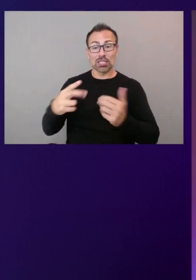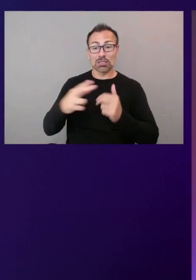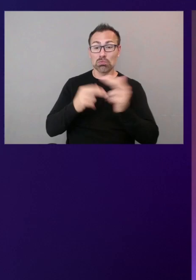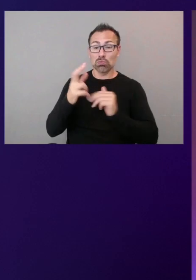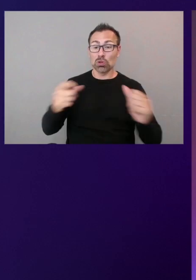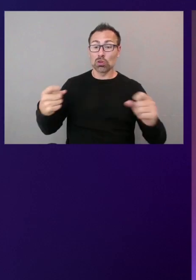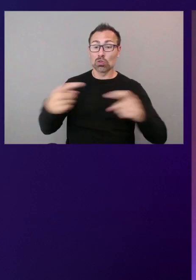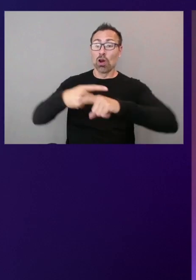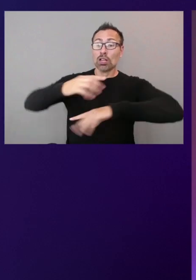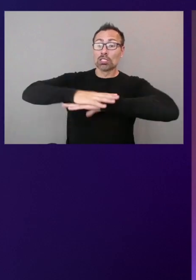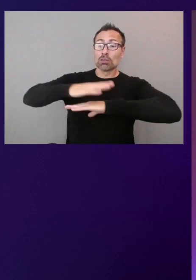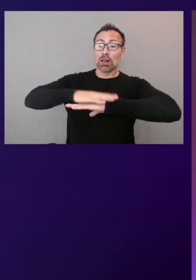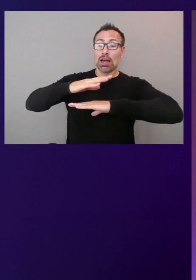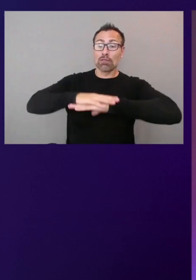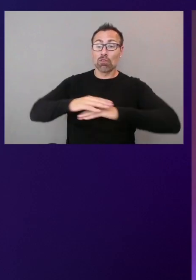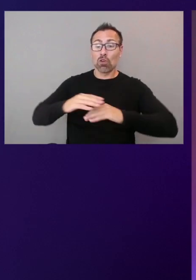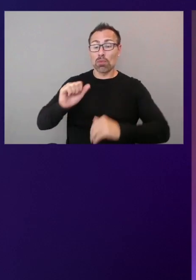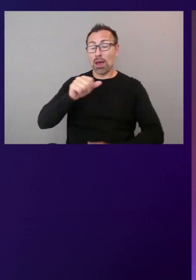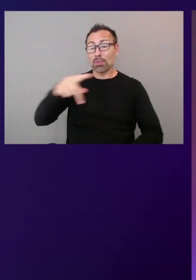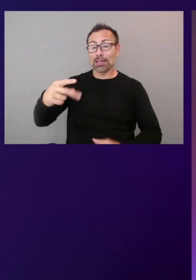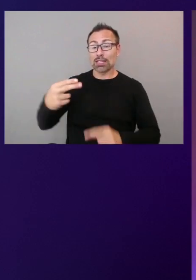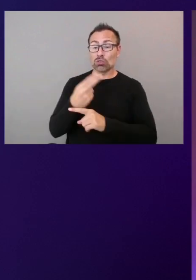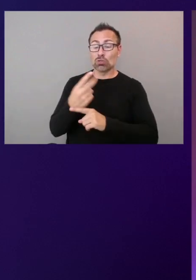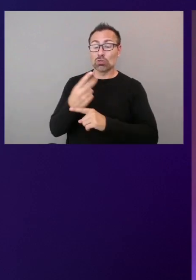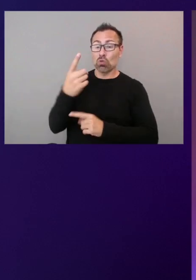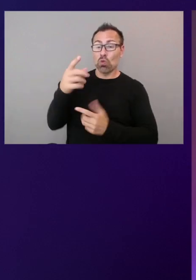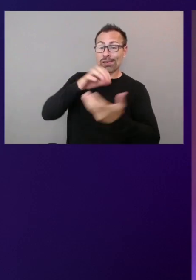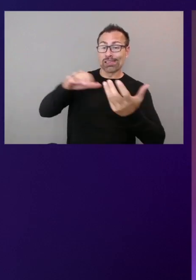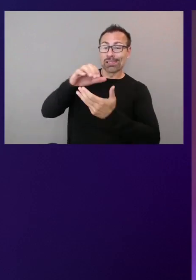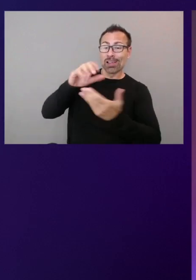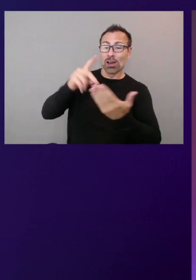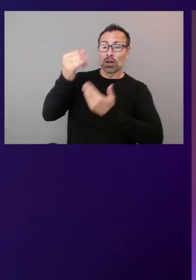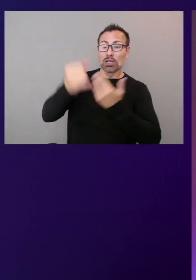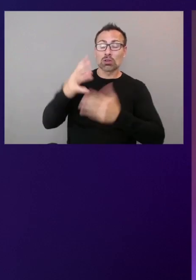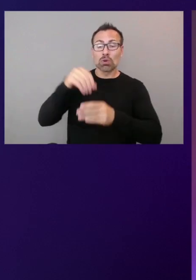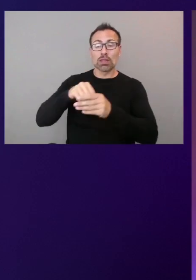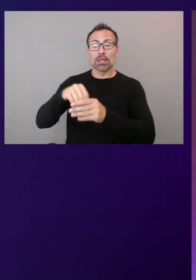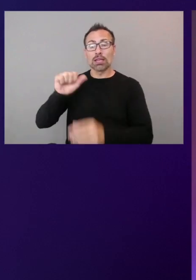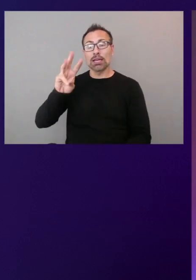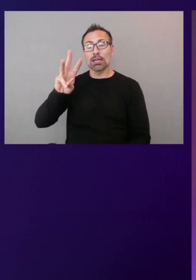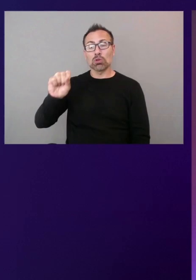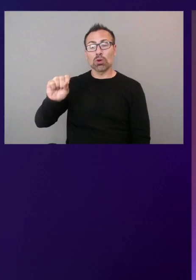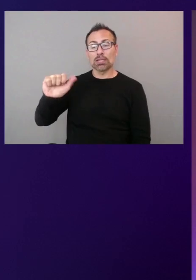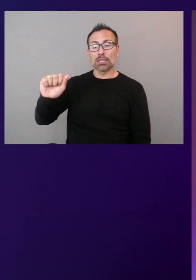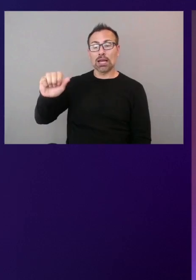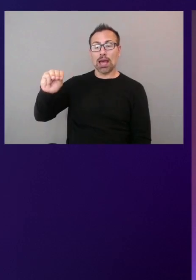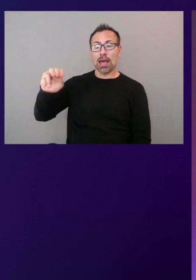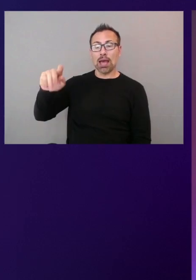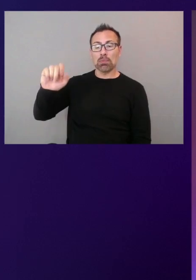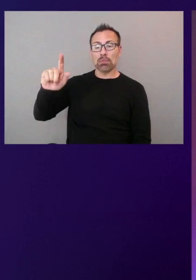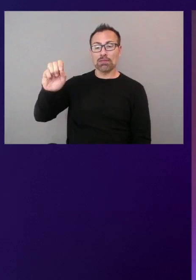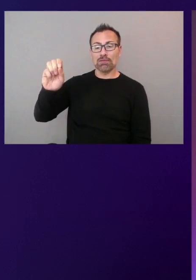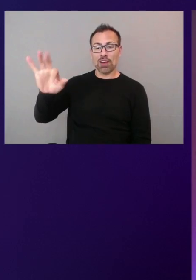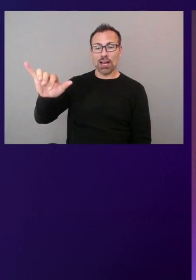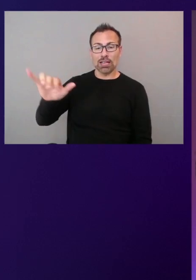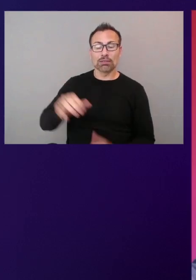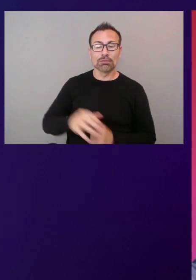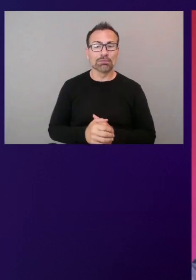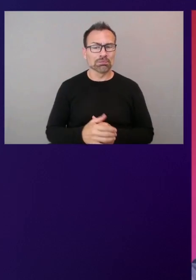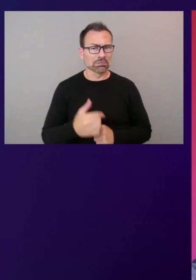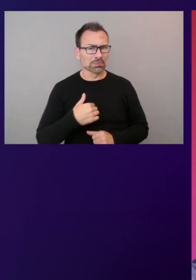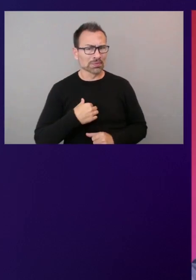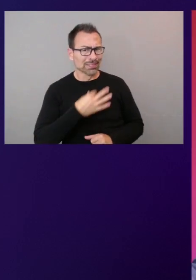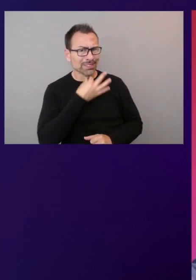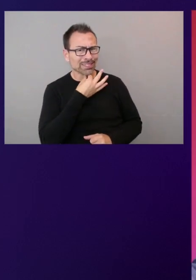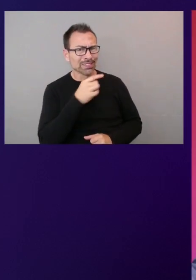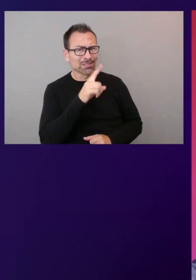single Flutter project with AWS Amplify. Sweet. So I'm actually really curious. So if you could tell me what is